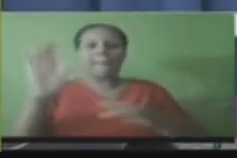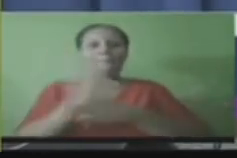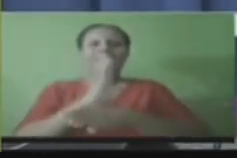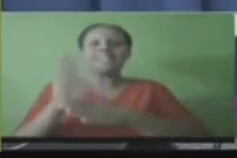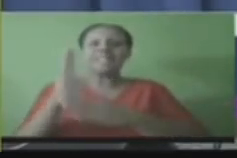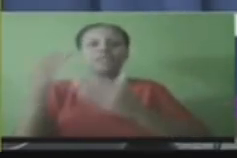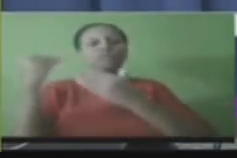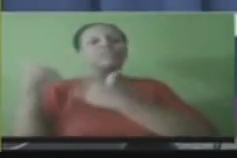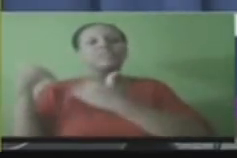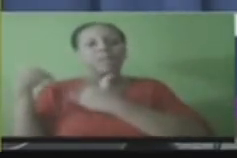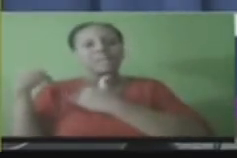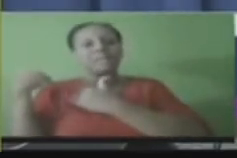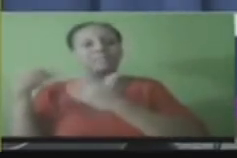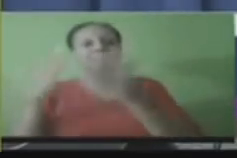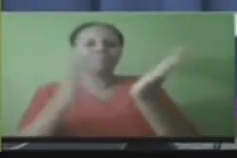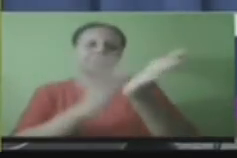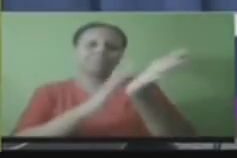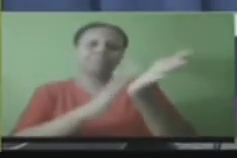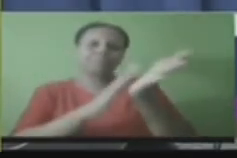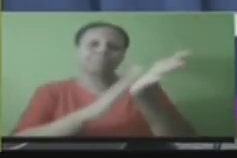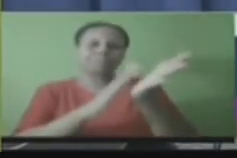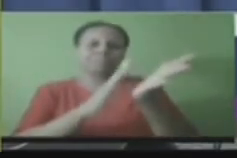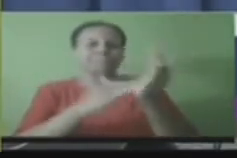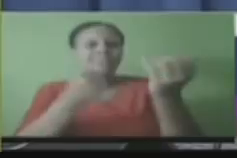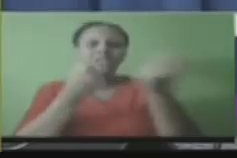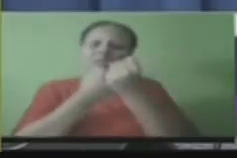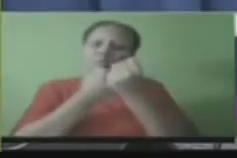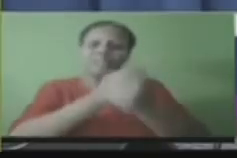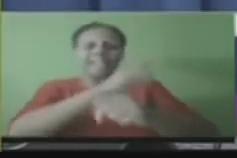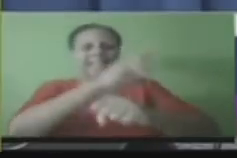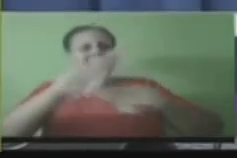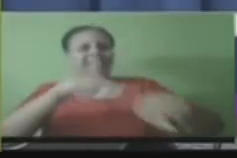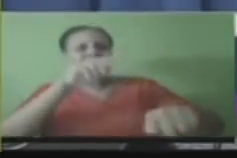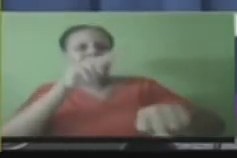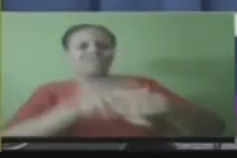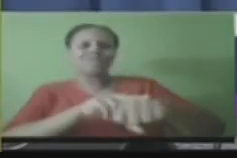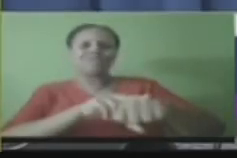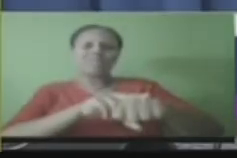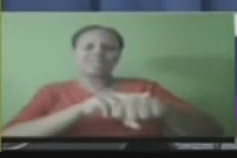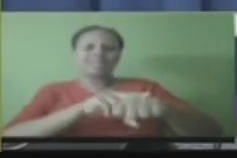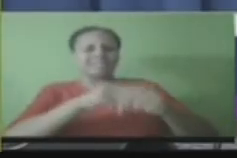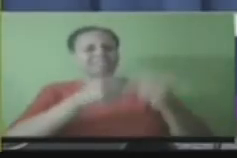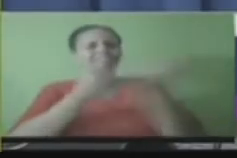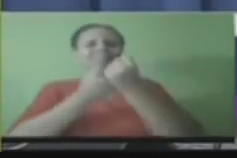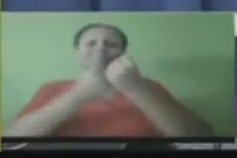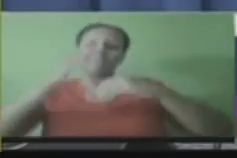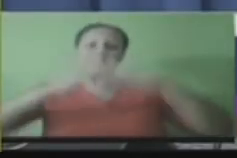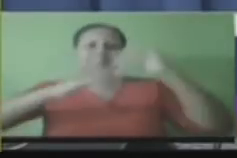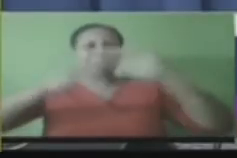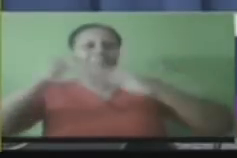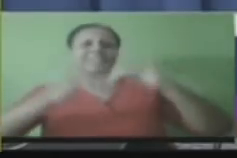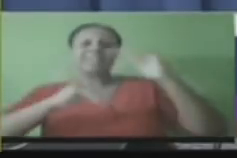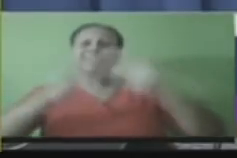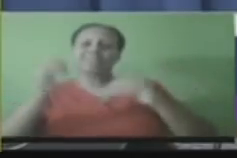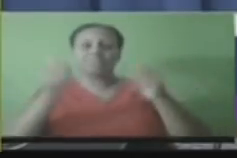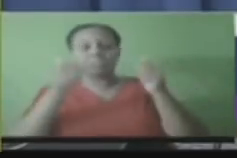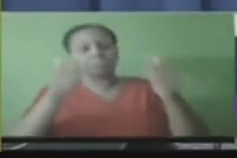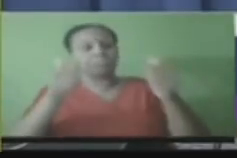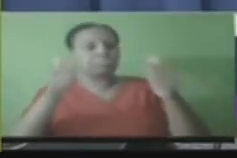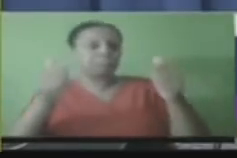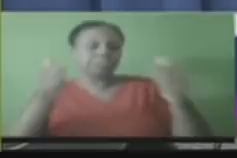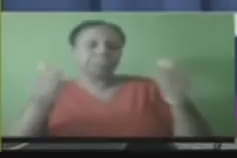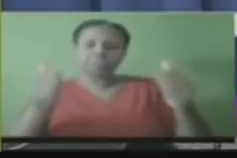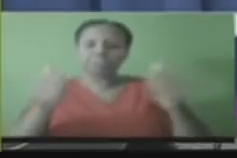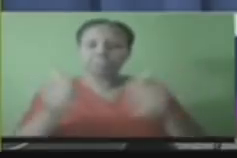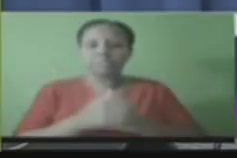physicians and the private hospitals are working together with the Ministry of Health to deliver these vaccines absolutely free